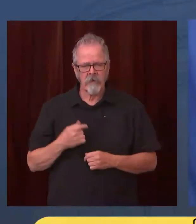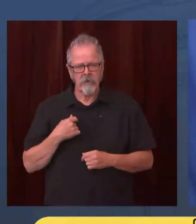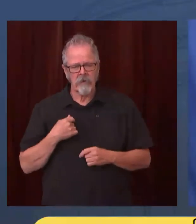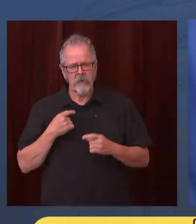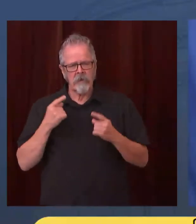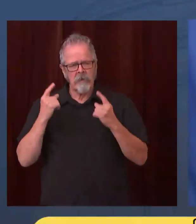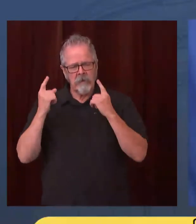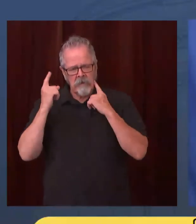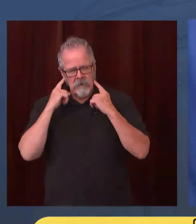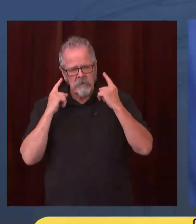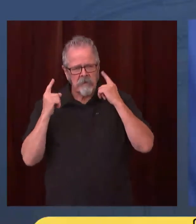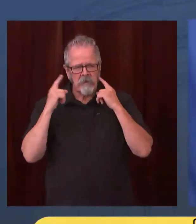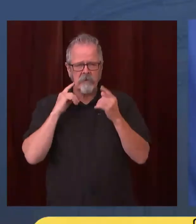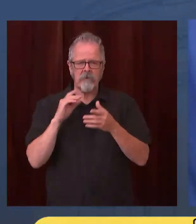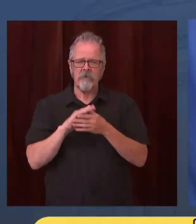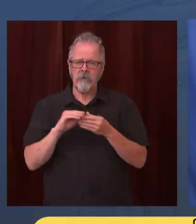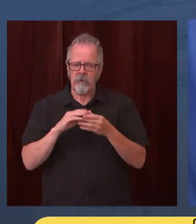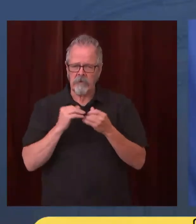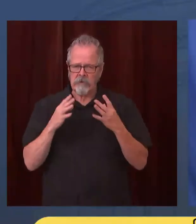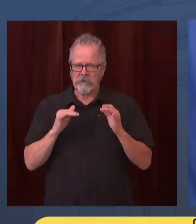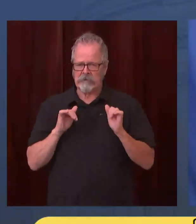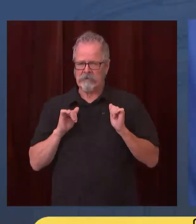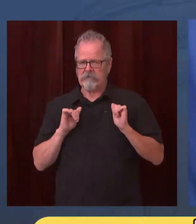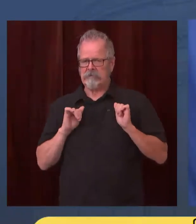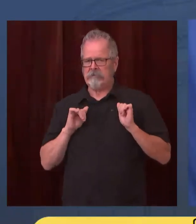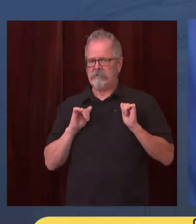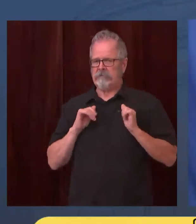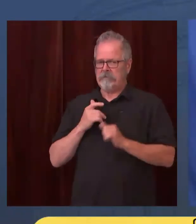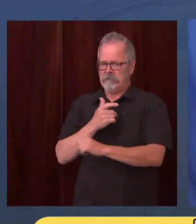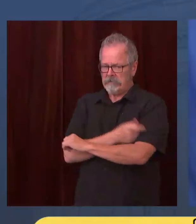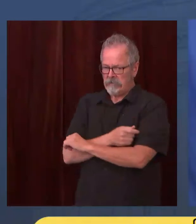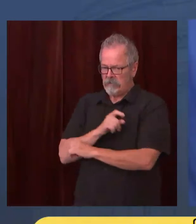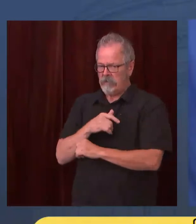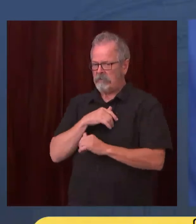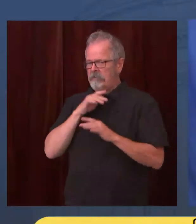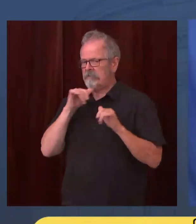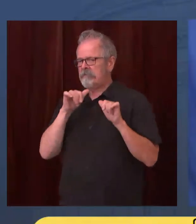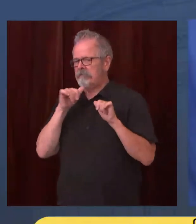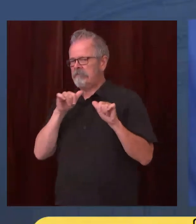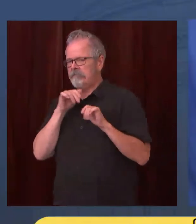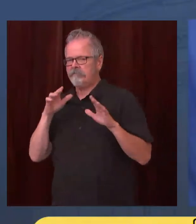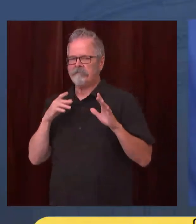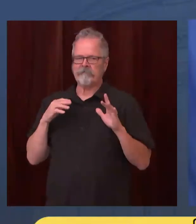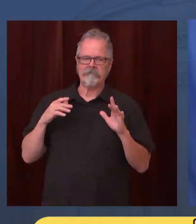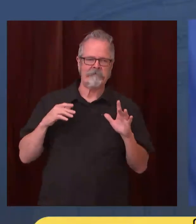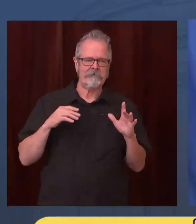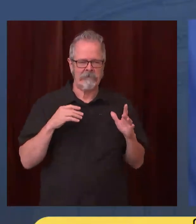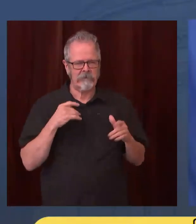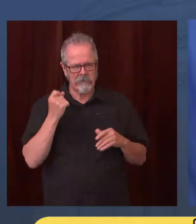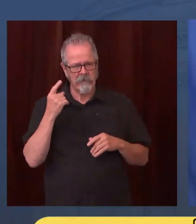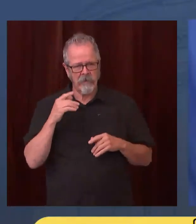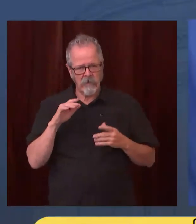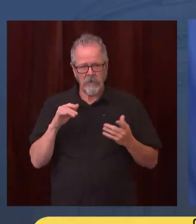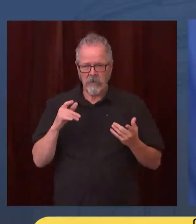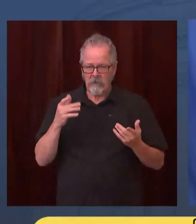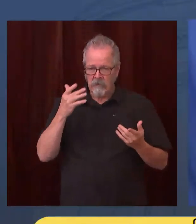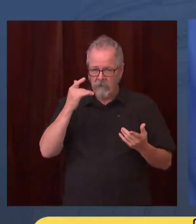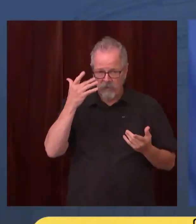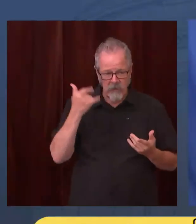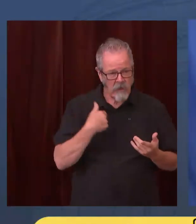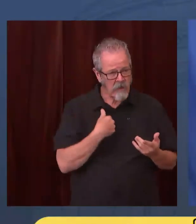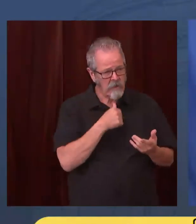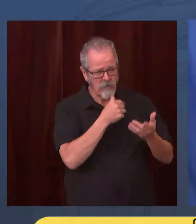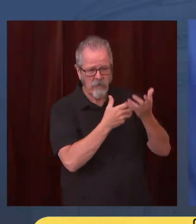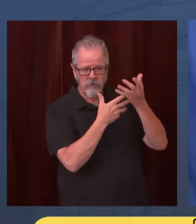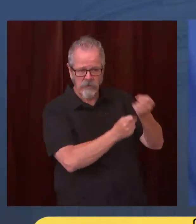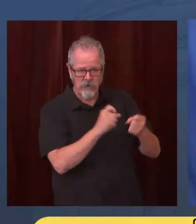vaccine. But I've heard some people say, well, I just don't trust the government. Okay, that may